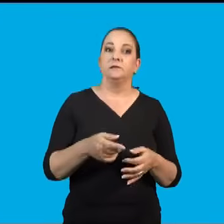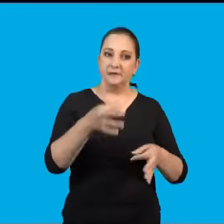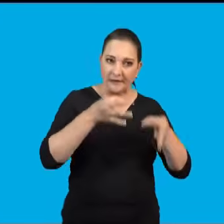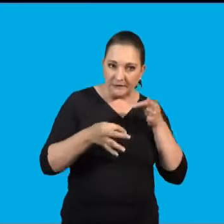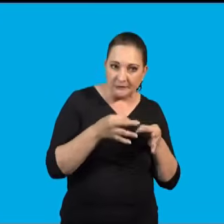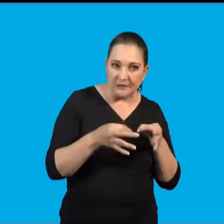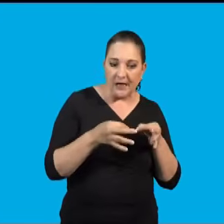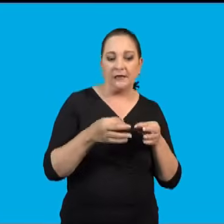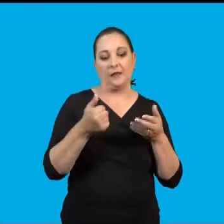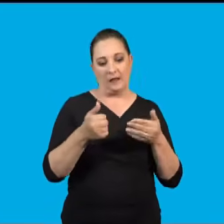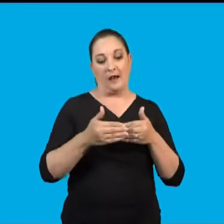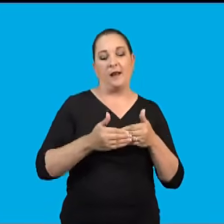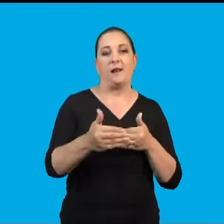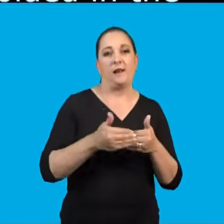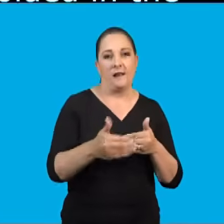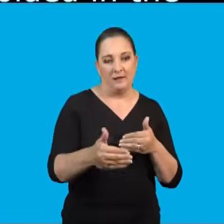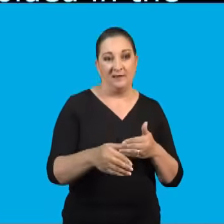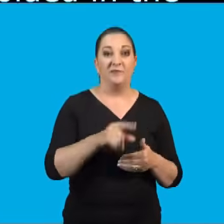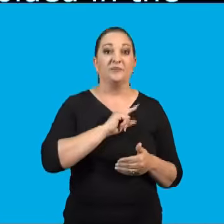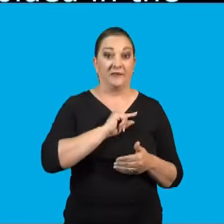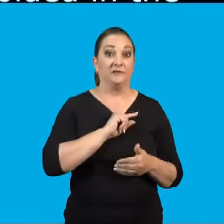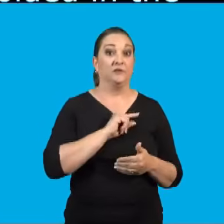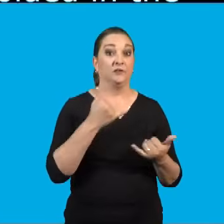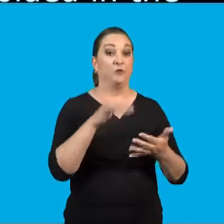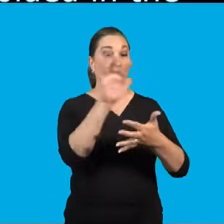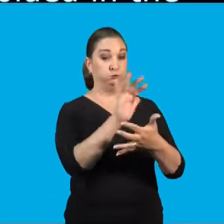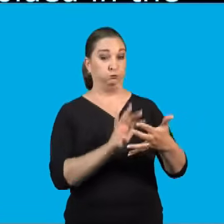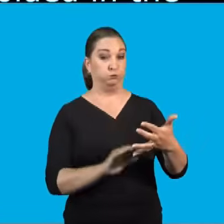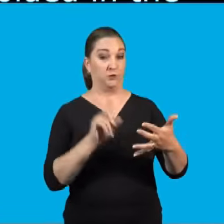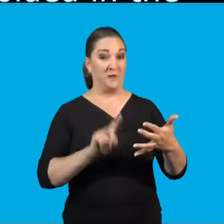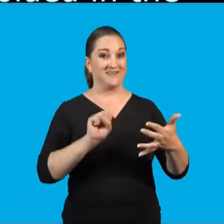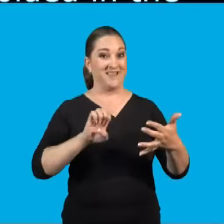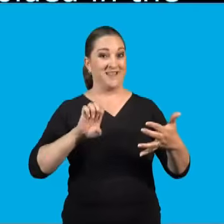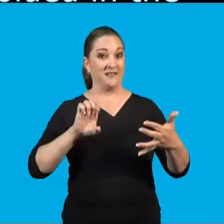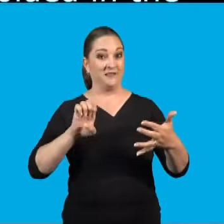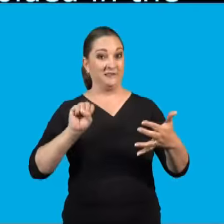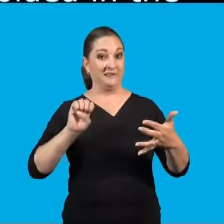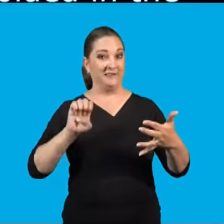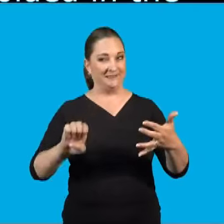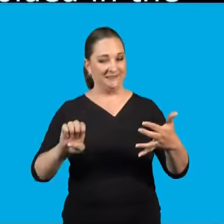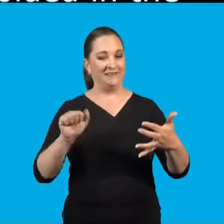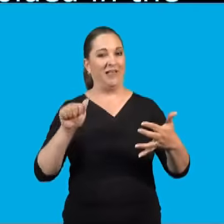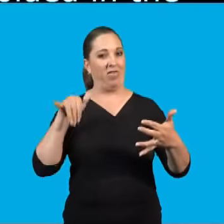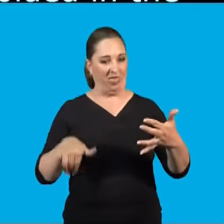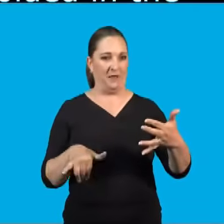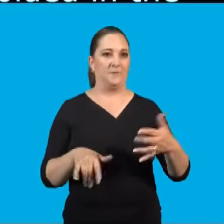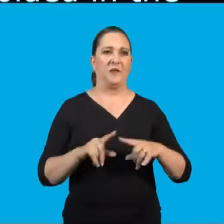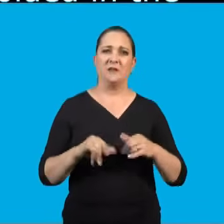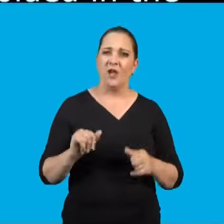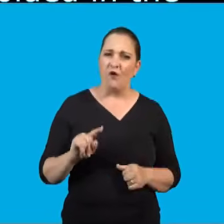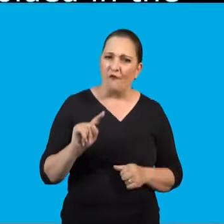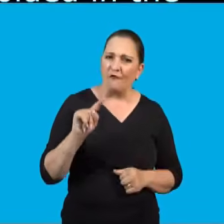explain and to what extent. So this is an essay question. So you need to plan and construct an